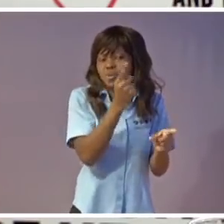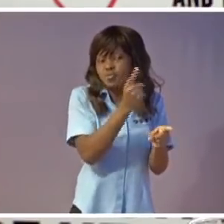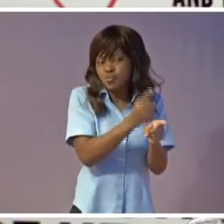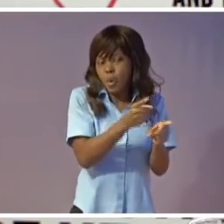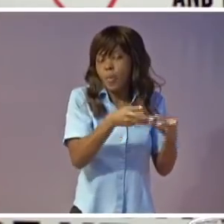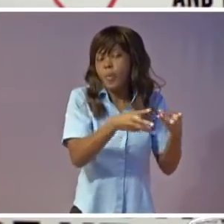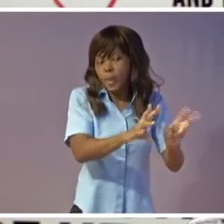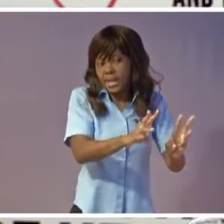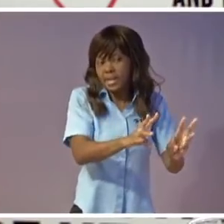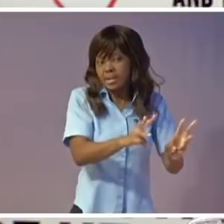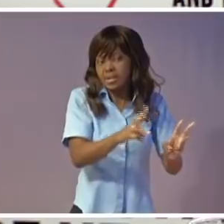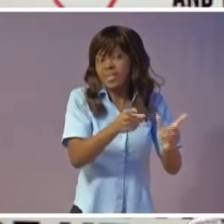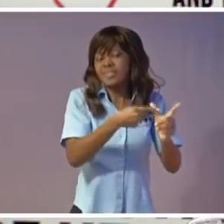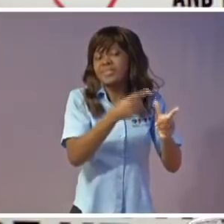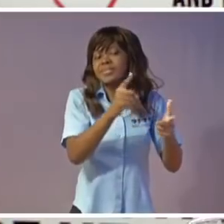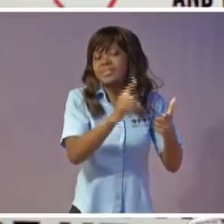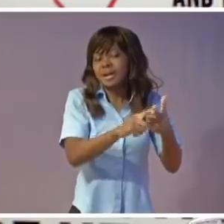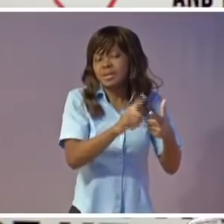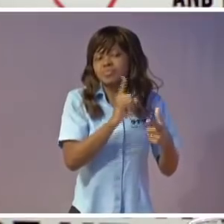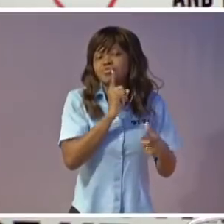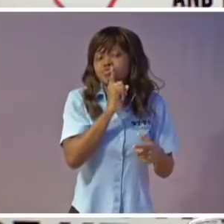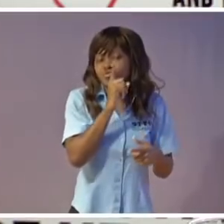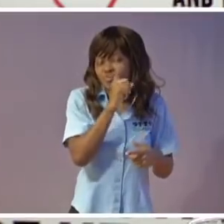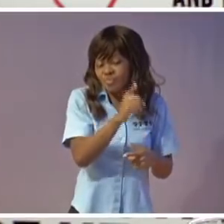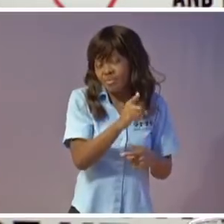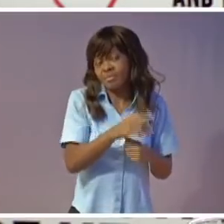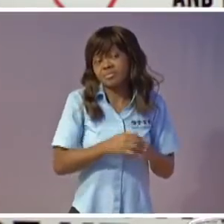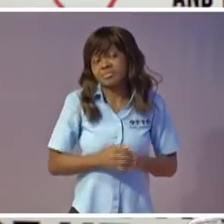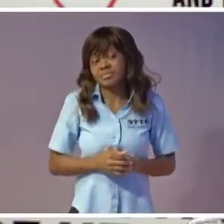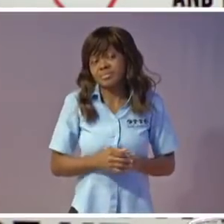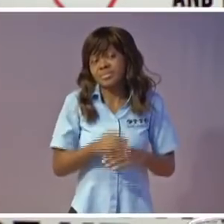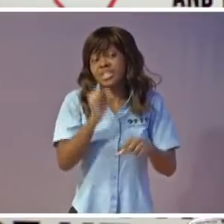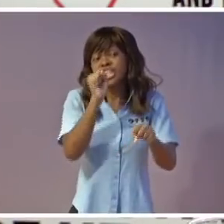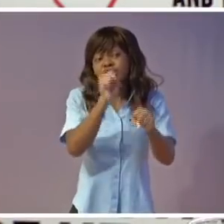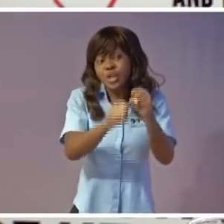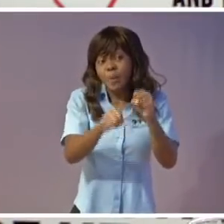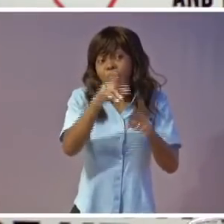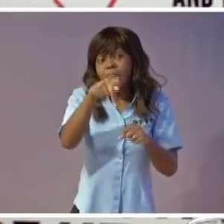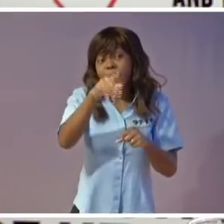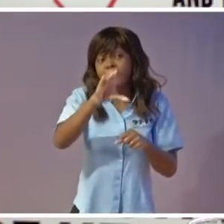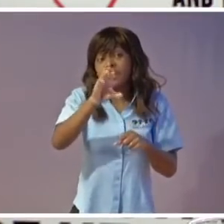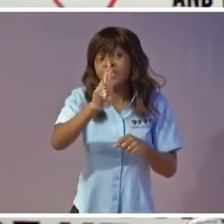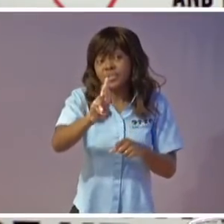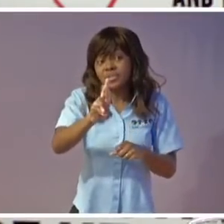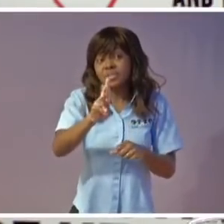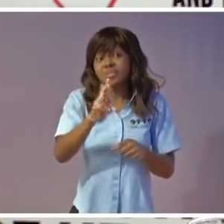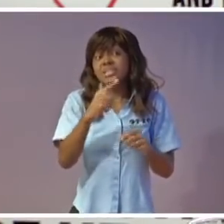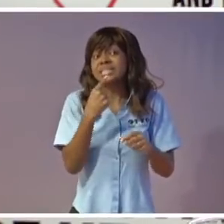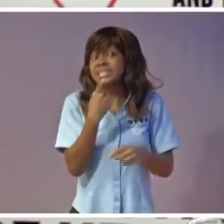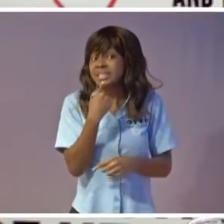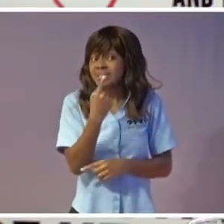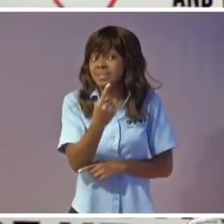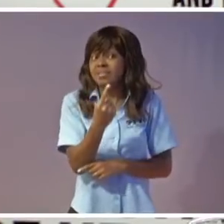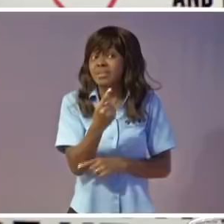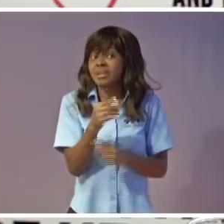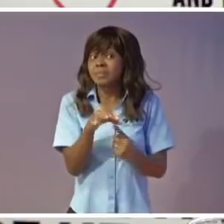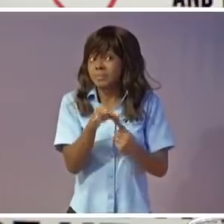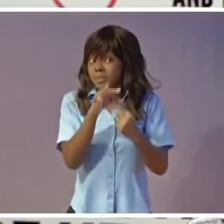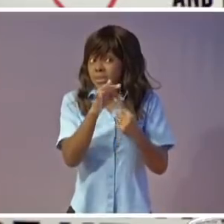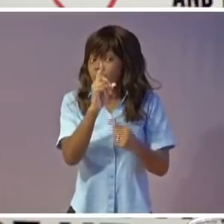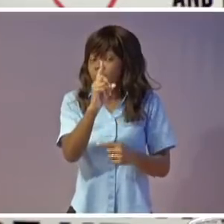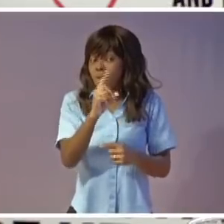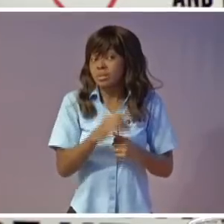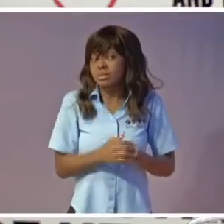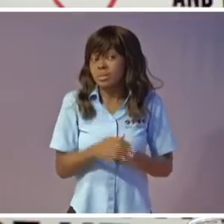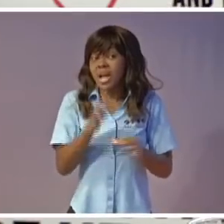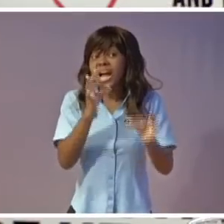positive, you could rely on it. But the issue is, if you get a negative test, you need to have that confirmed by a